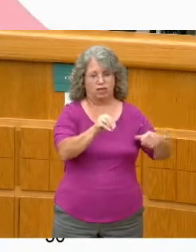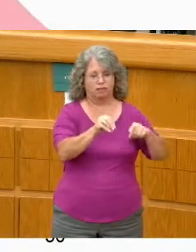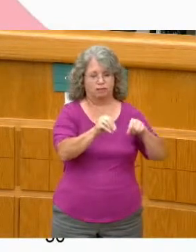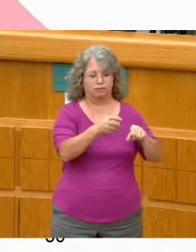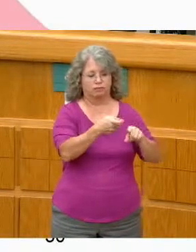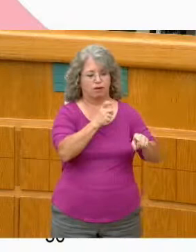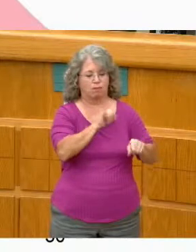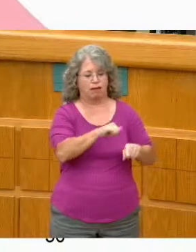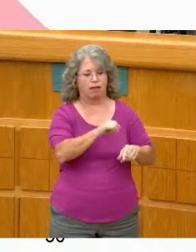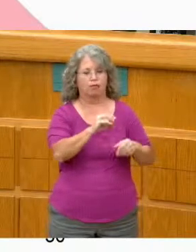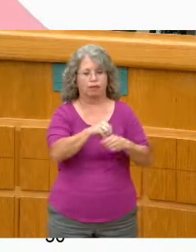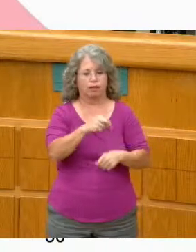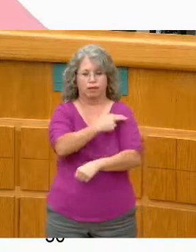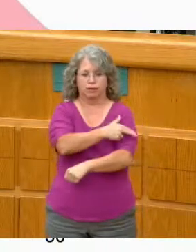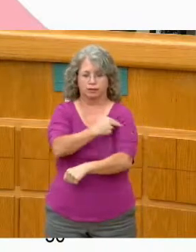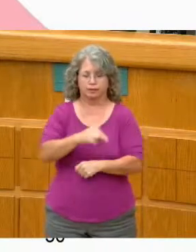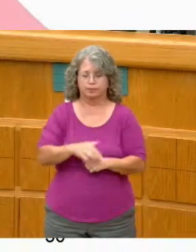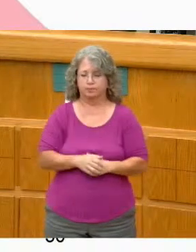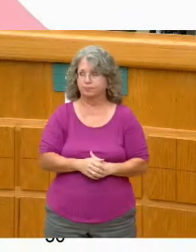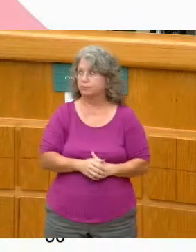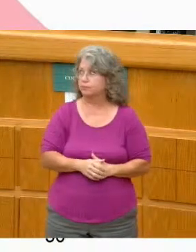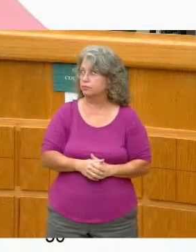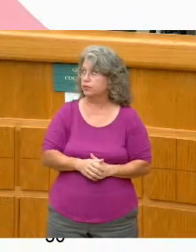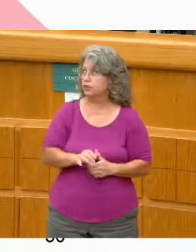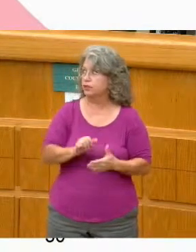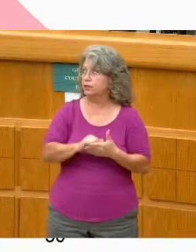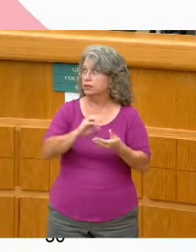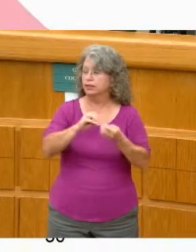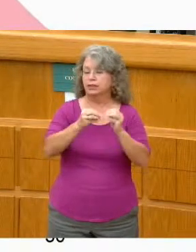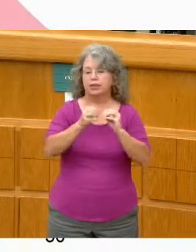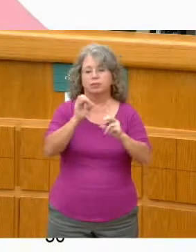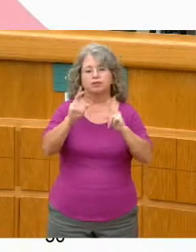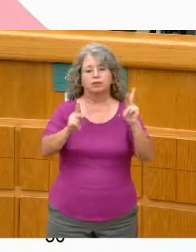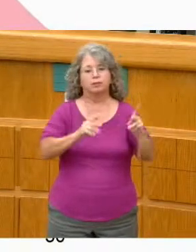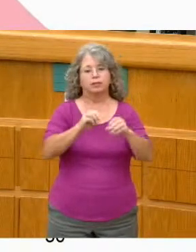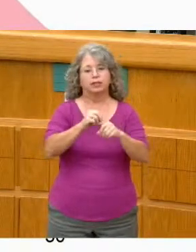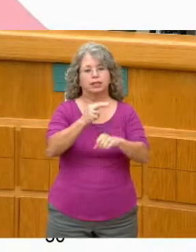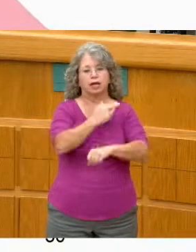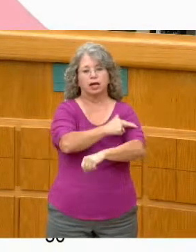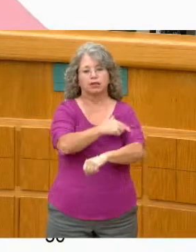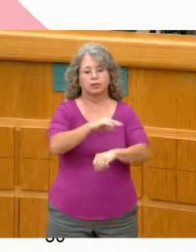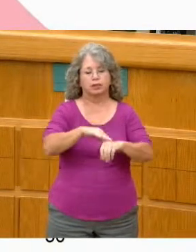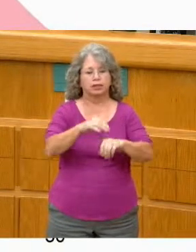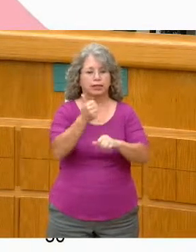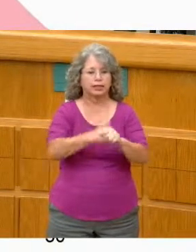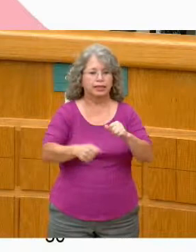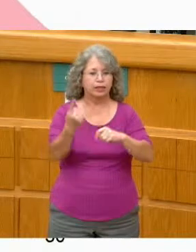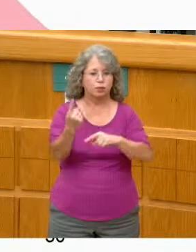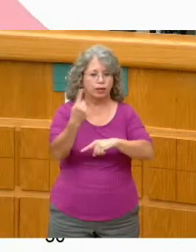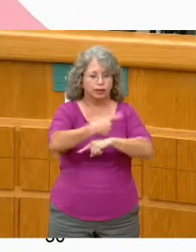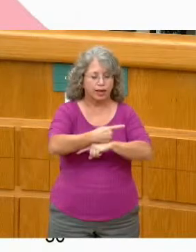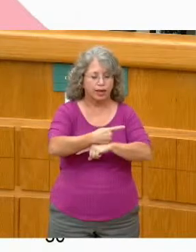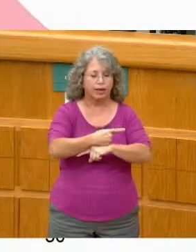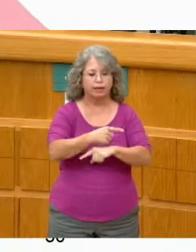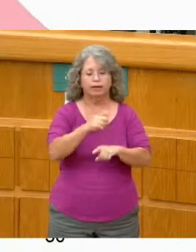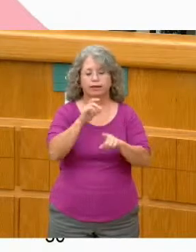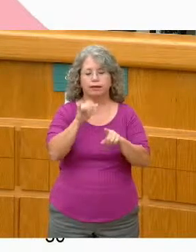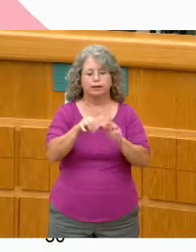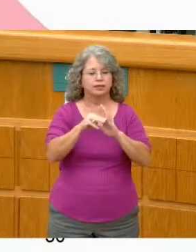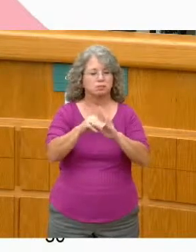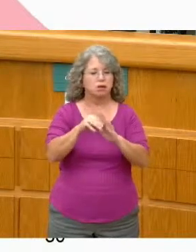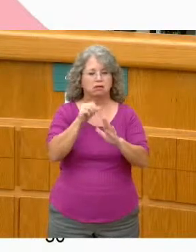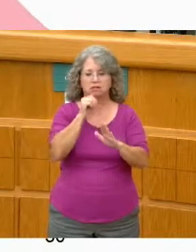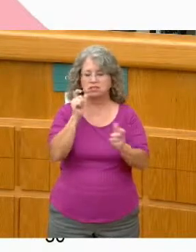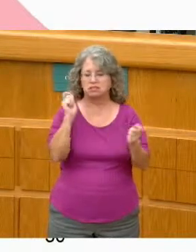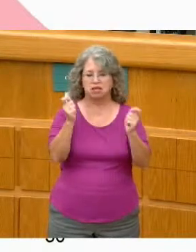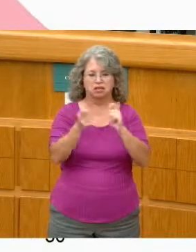We look at the model which projects the number of people in the hospital on any one day. Again, this model, the